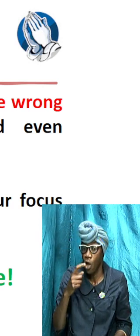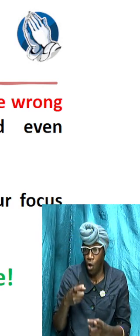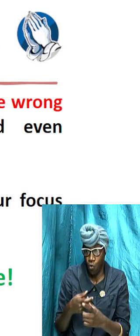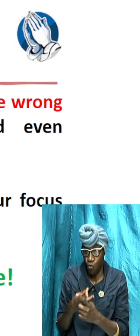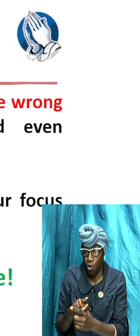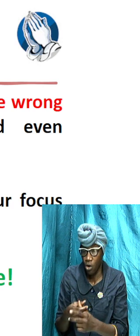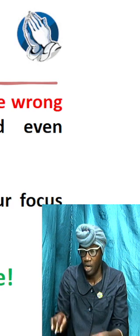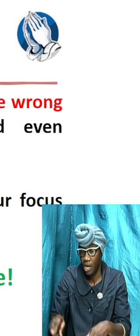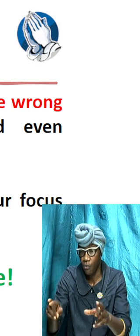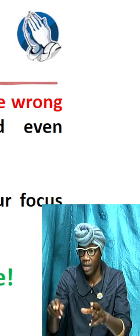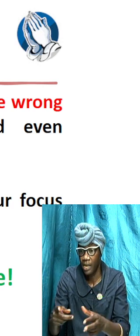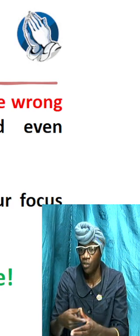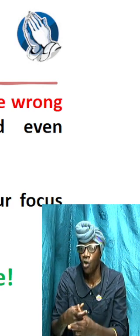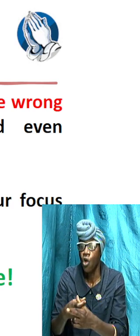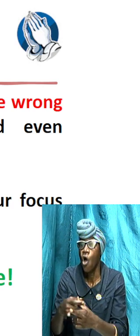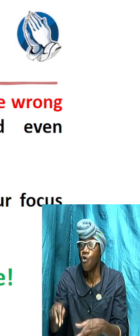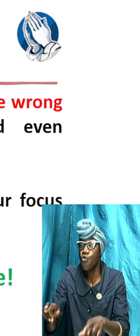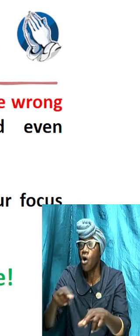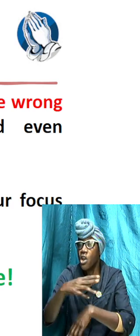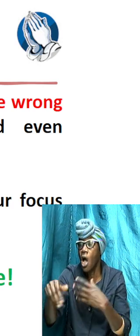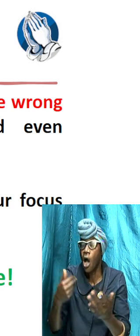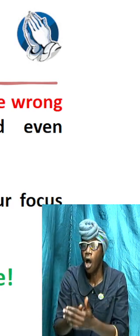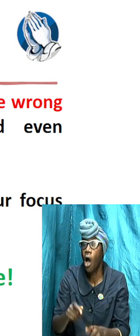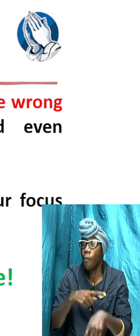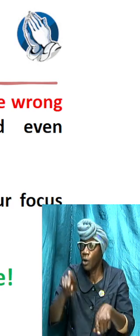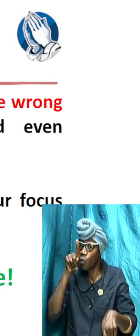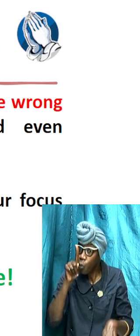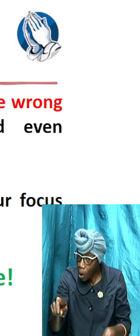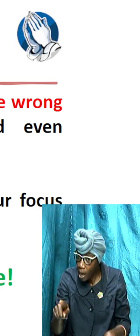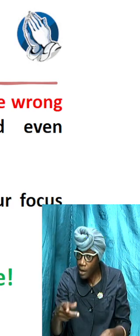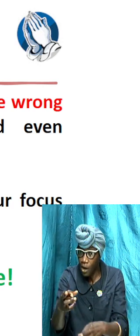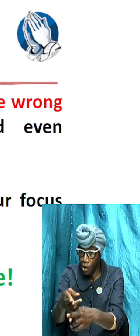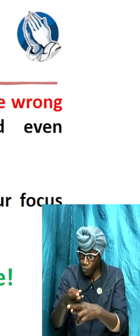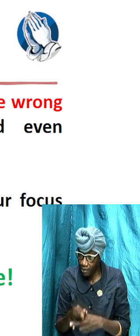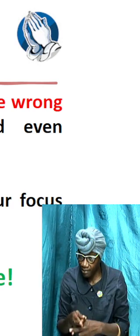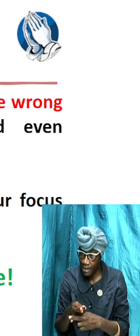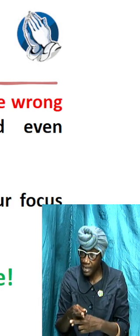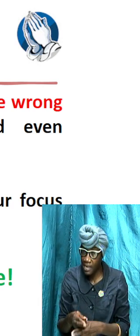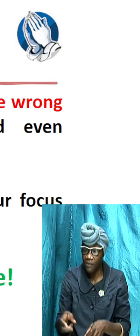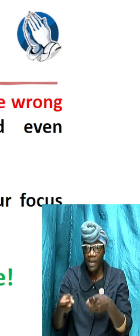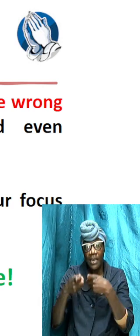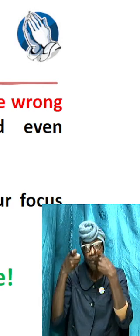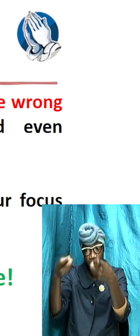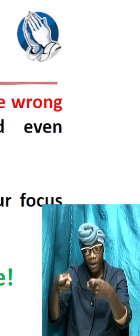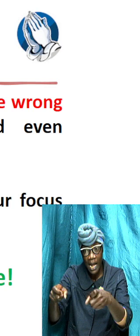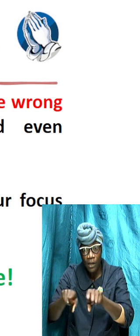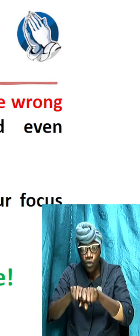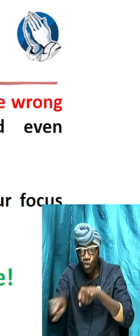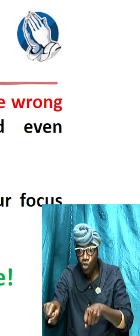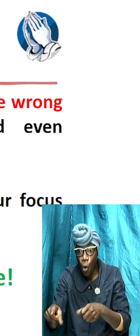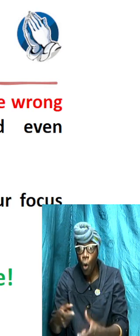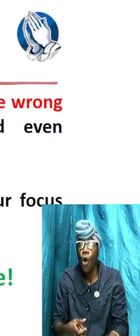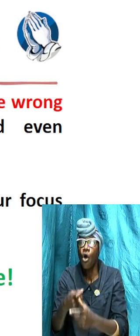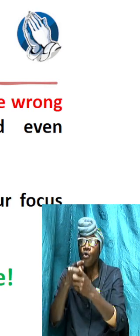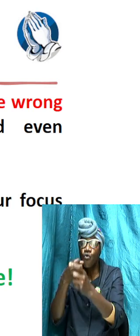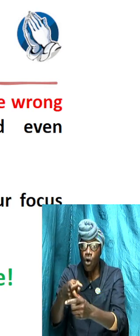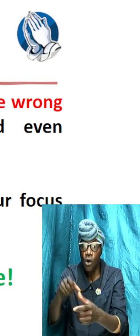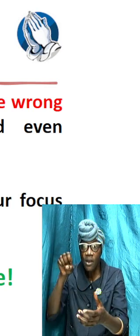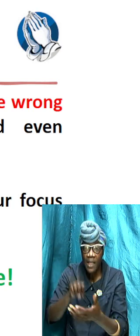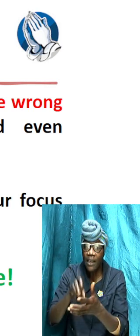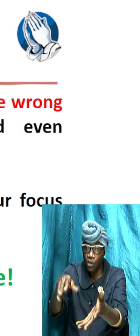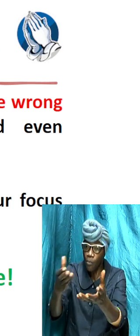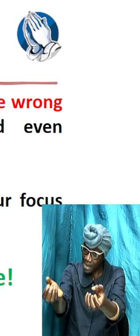one receiveth the prize." So I'm saying, look here, Corinth, so run that he may